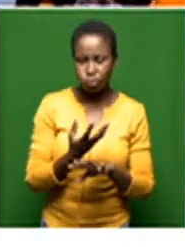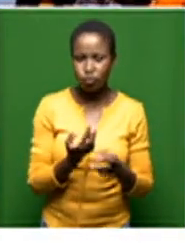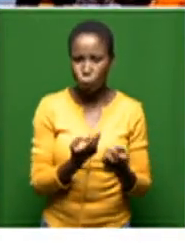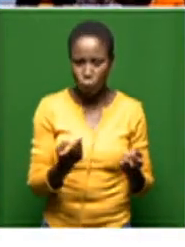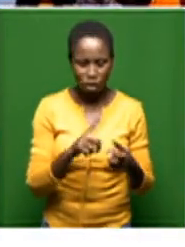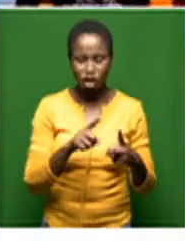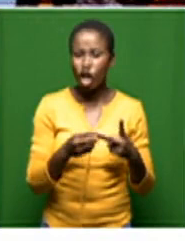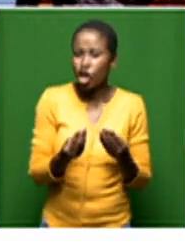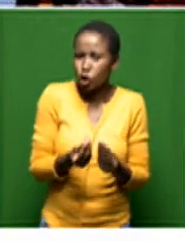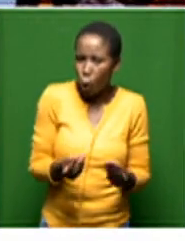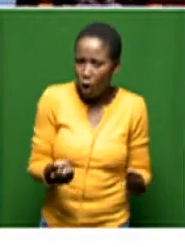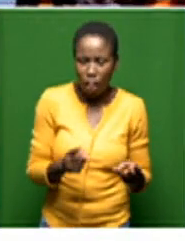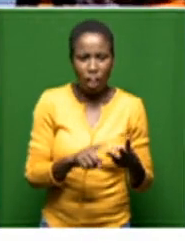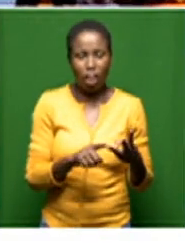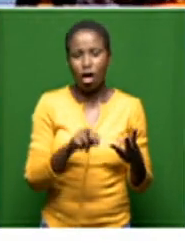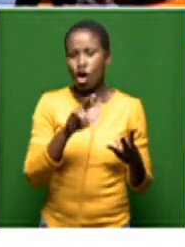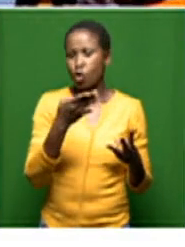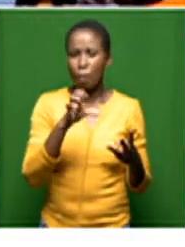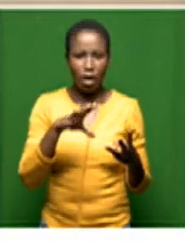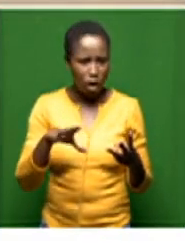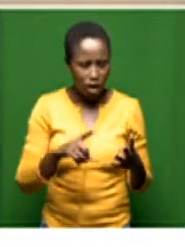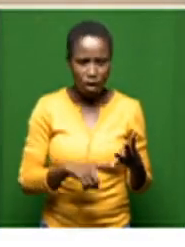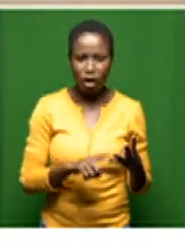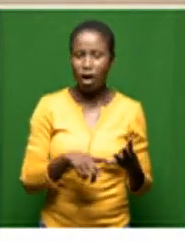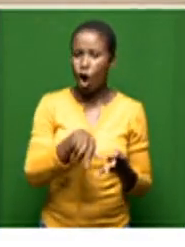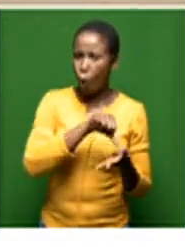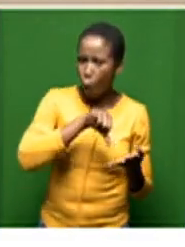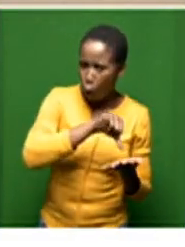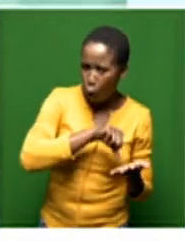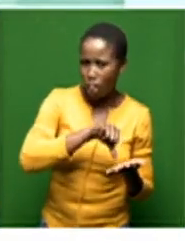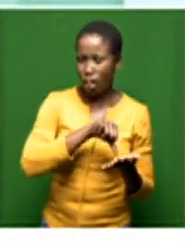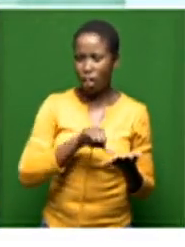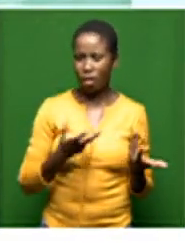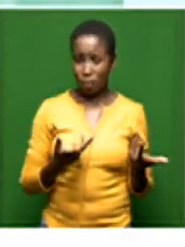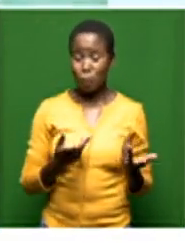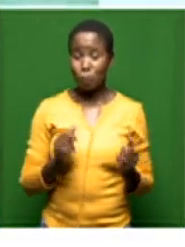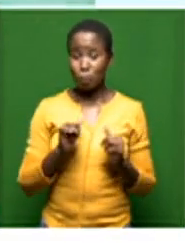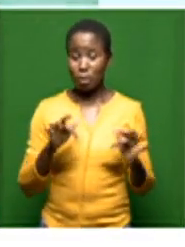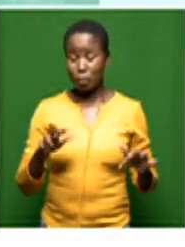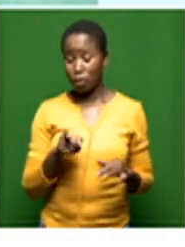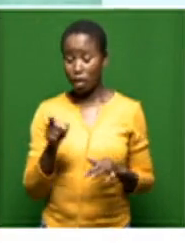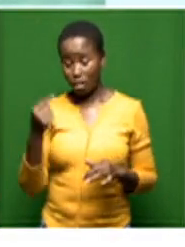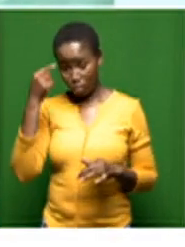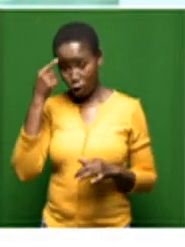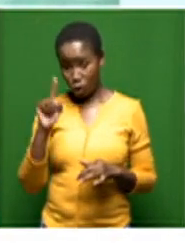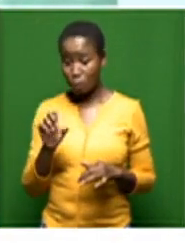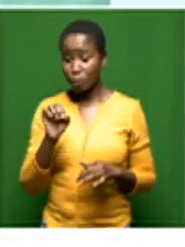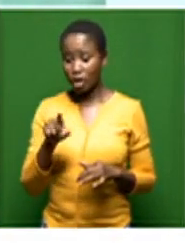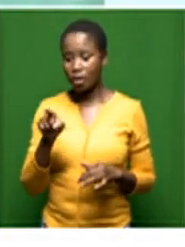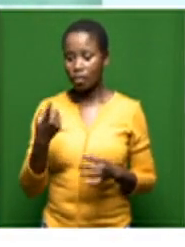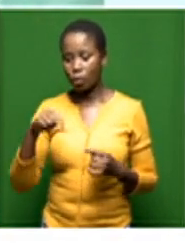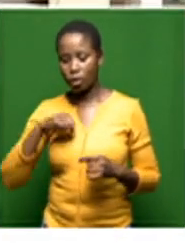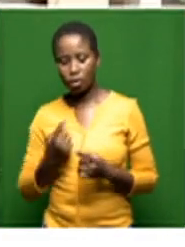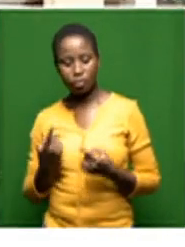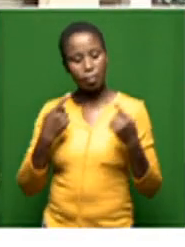the soil, the rubies. You also have the oil. And therefore, people think that if you go there and you